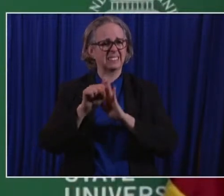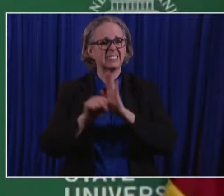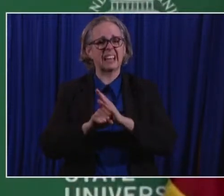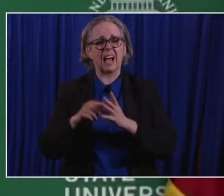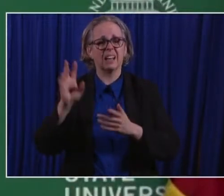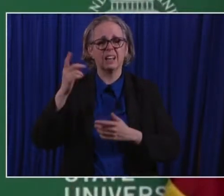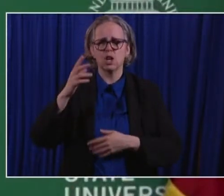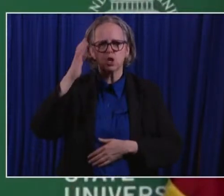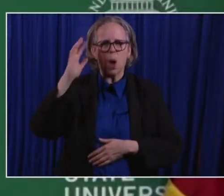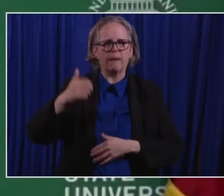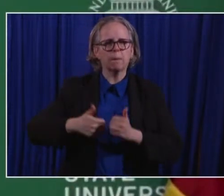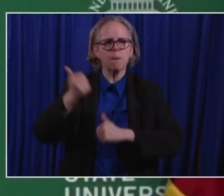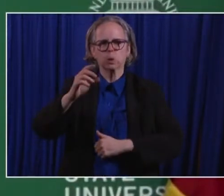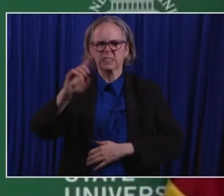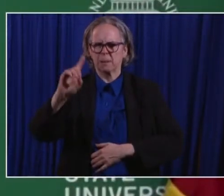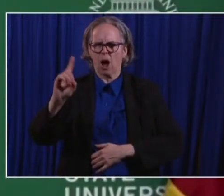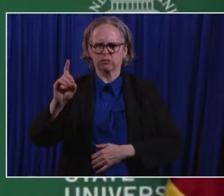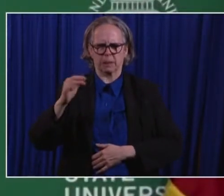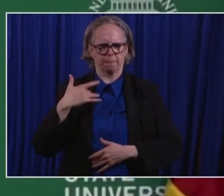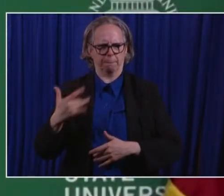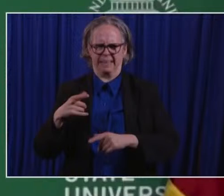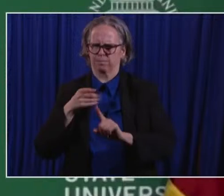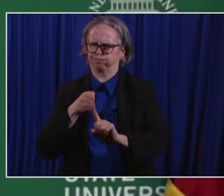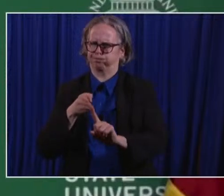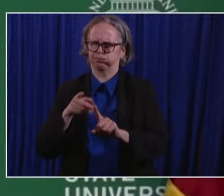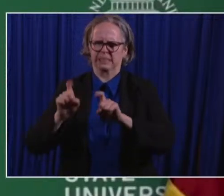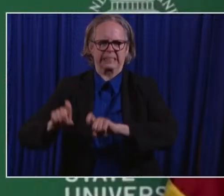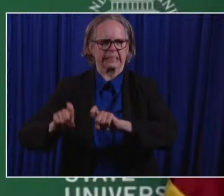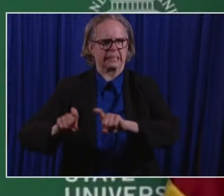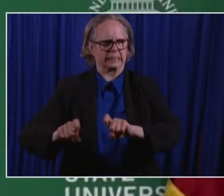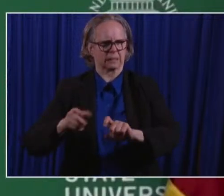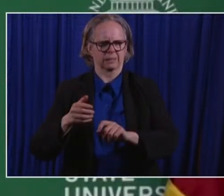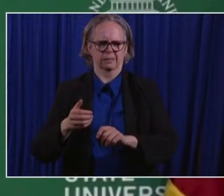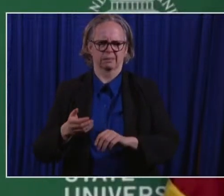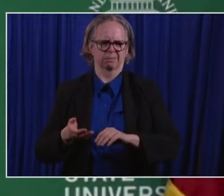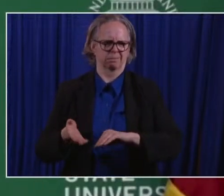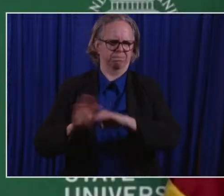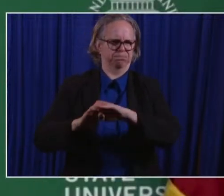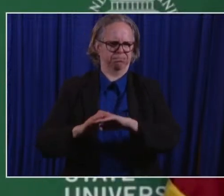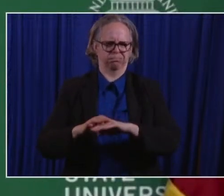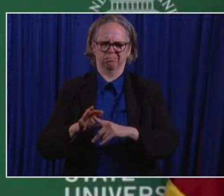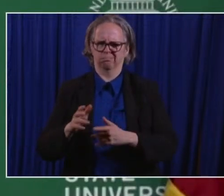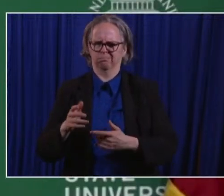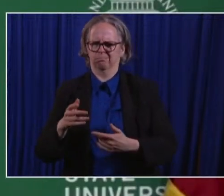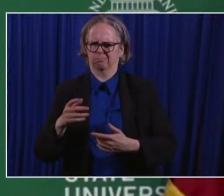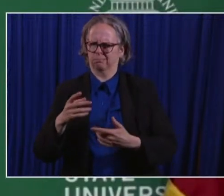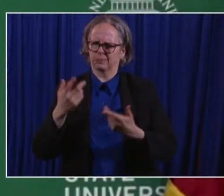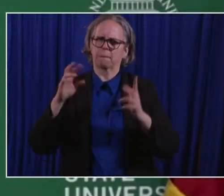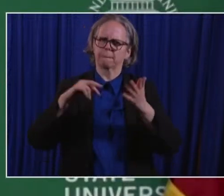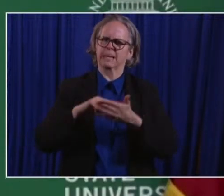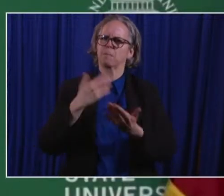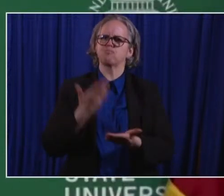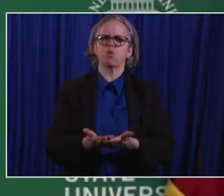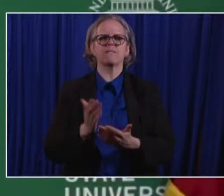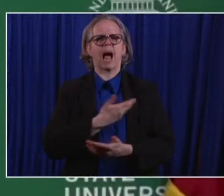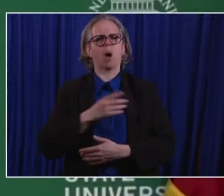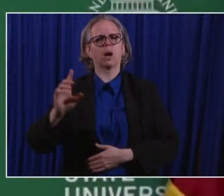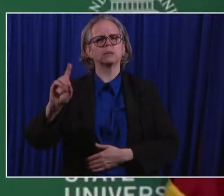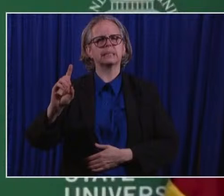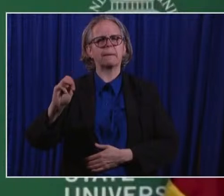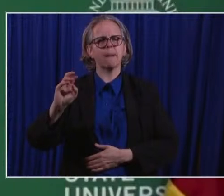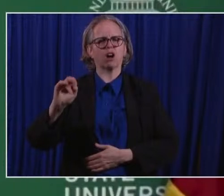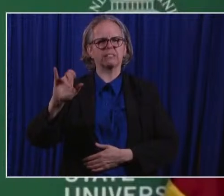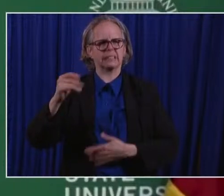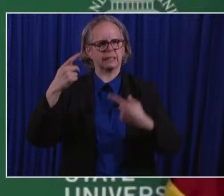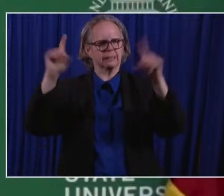we, everyone's facing this common problem, different stages, but we learn from each other,